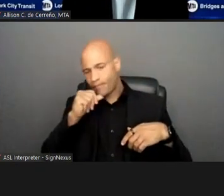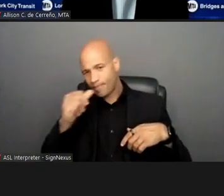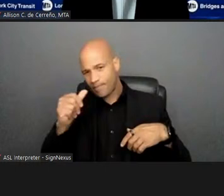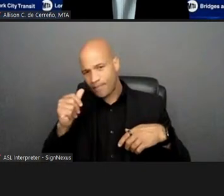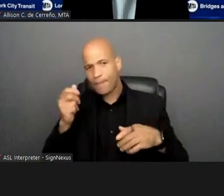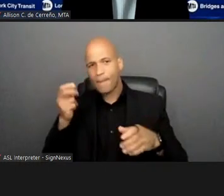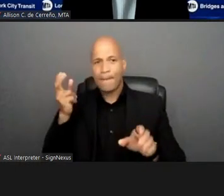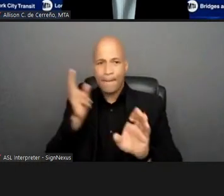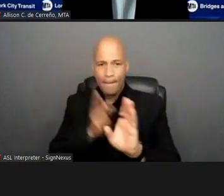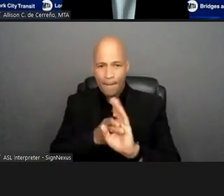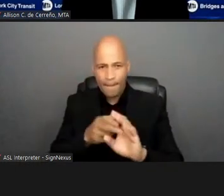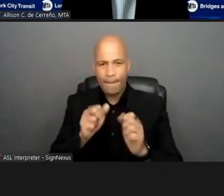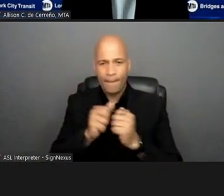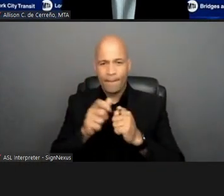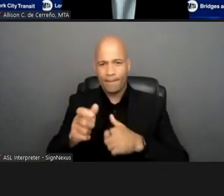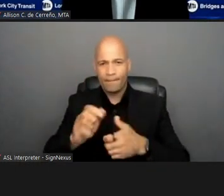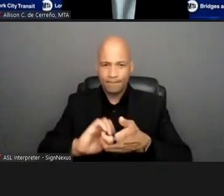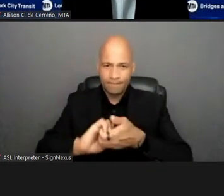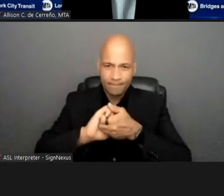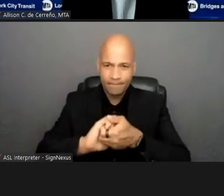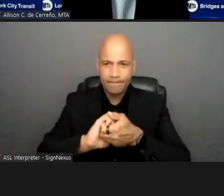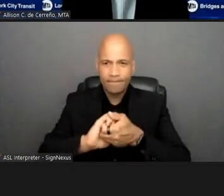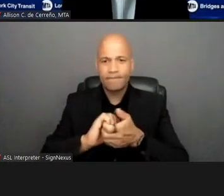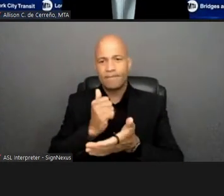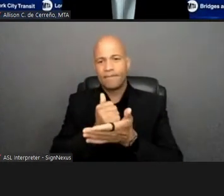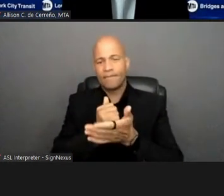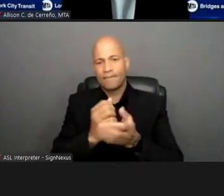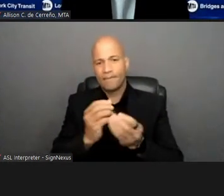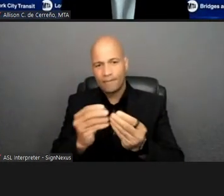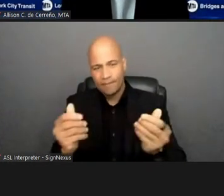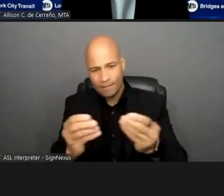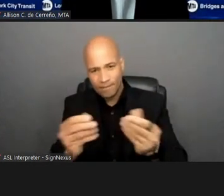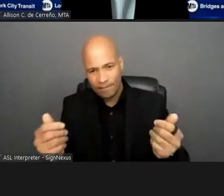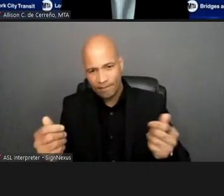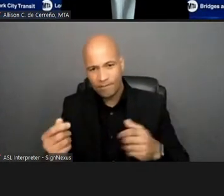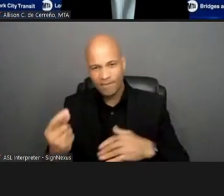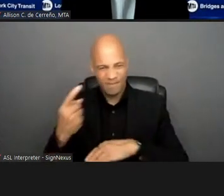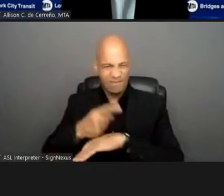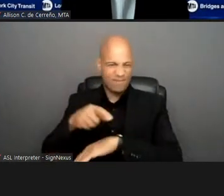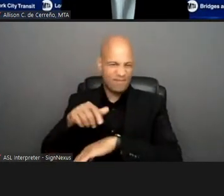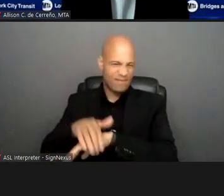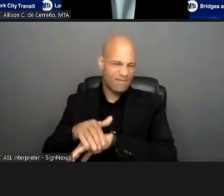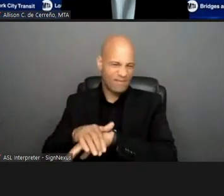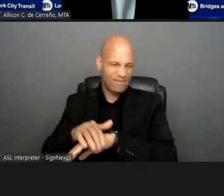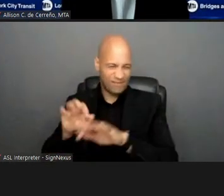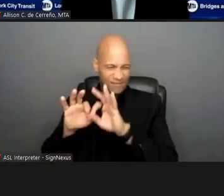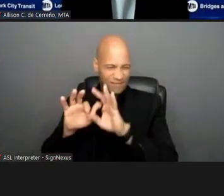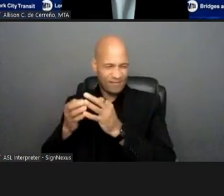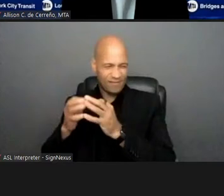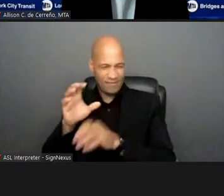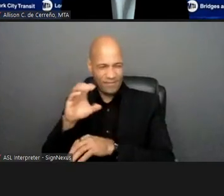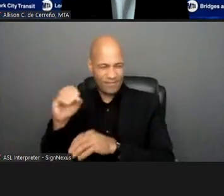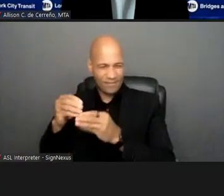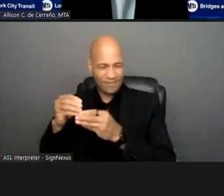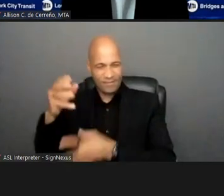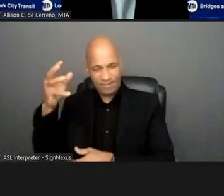to come up with the proper Solutions the day and night family of companies among other things hosts an annual hospitality and food waste